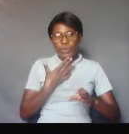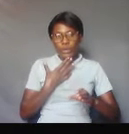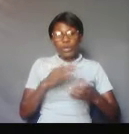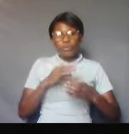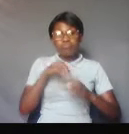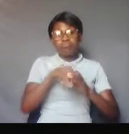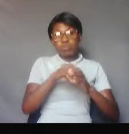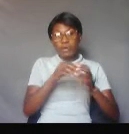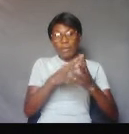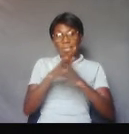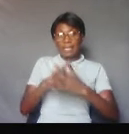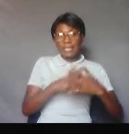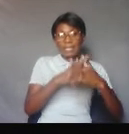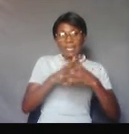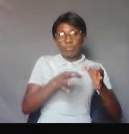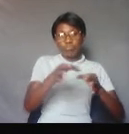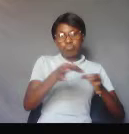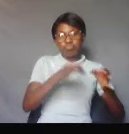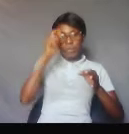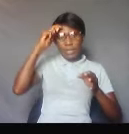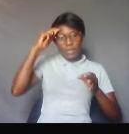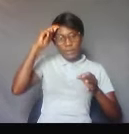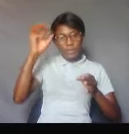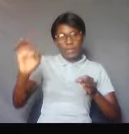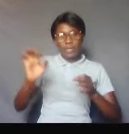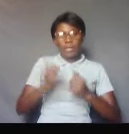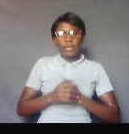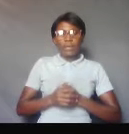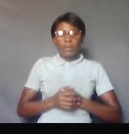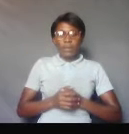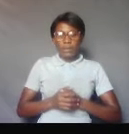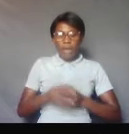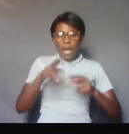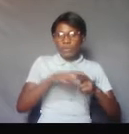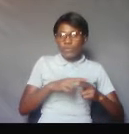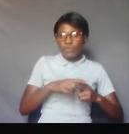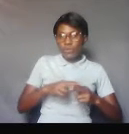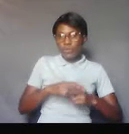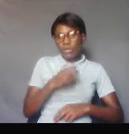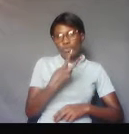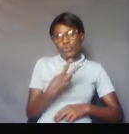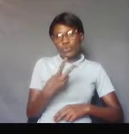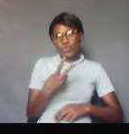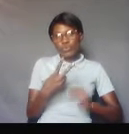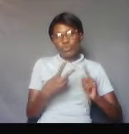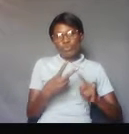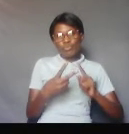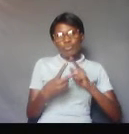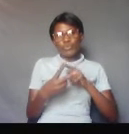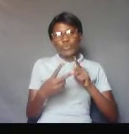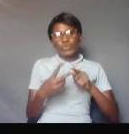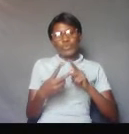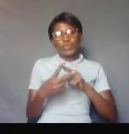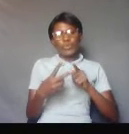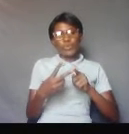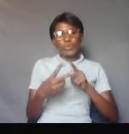liberation theology foundationally, where we say that we are using the tool of the master